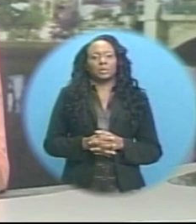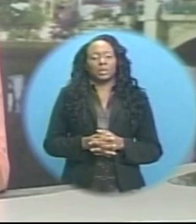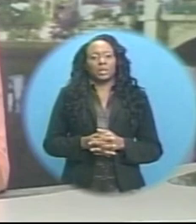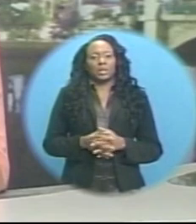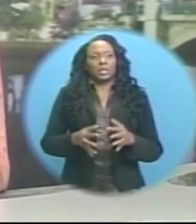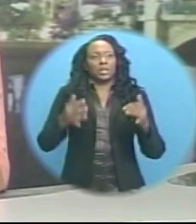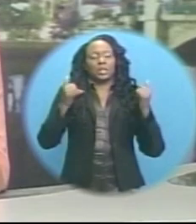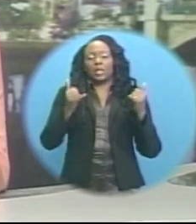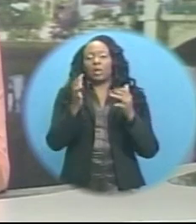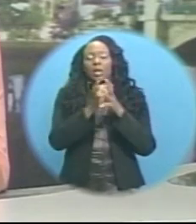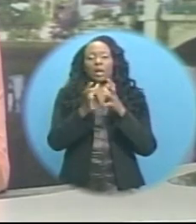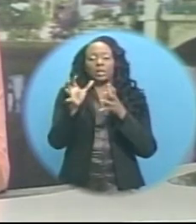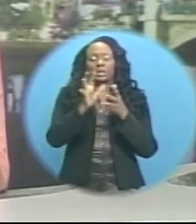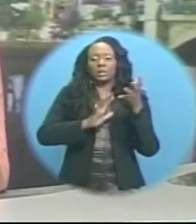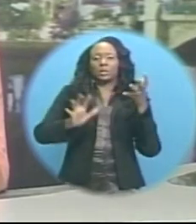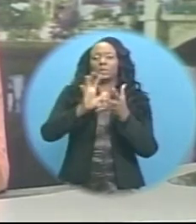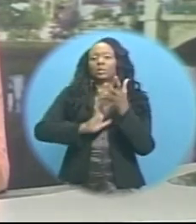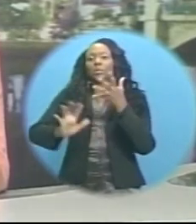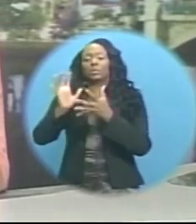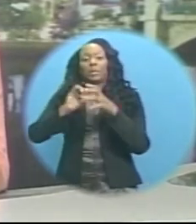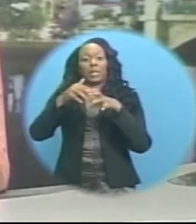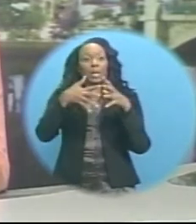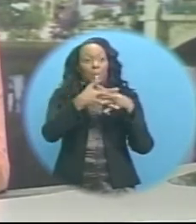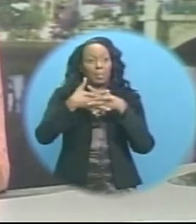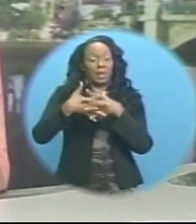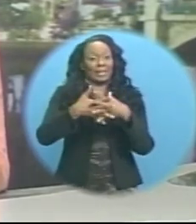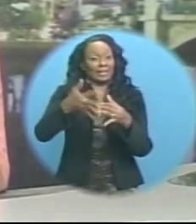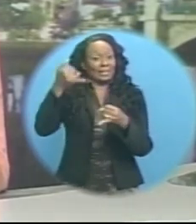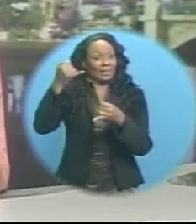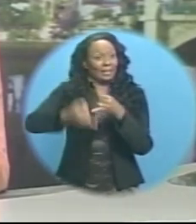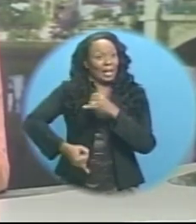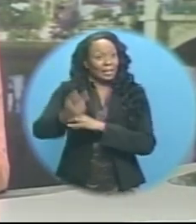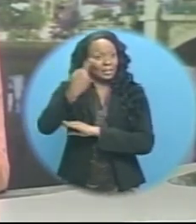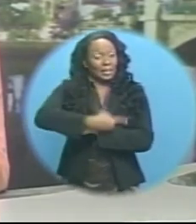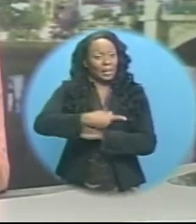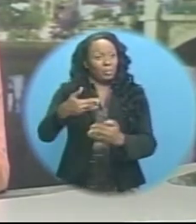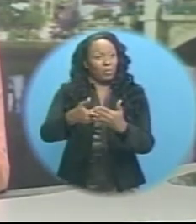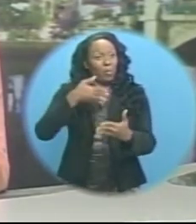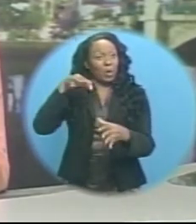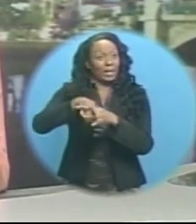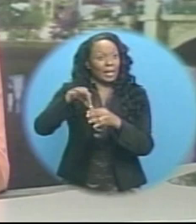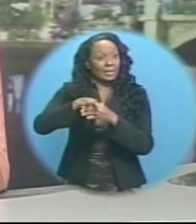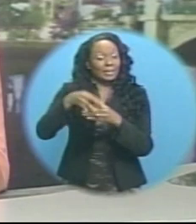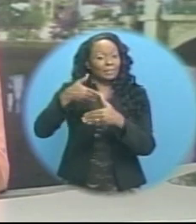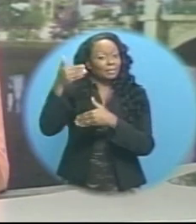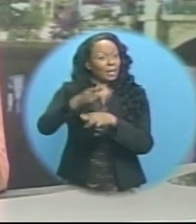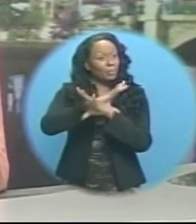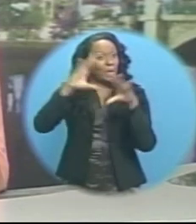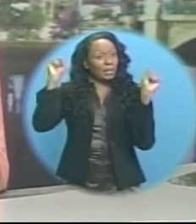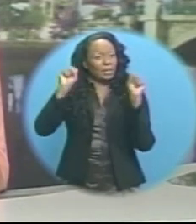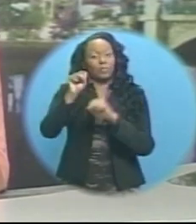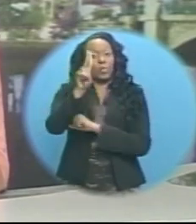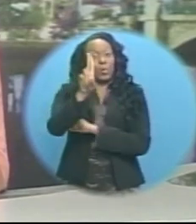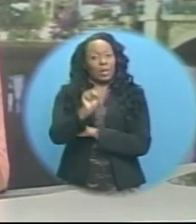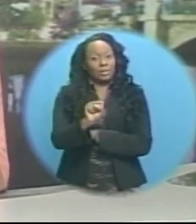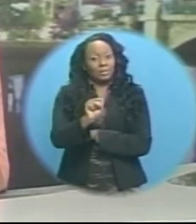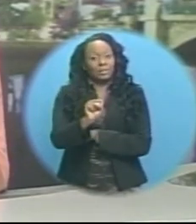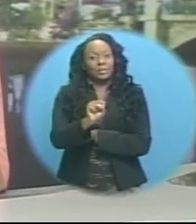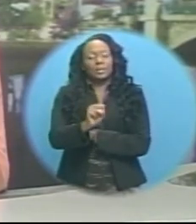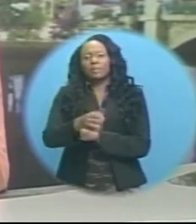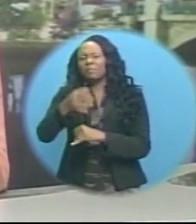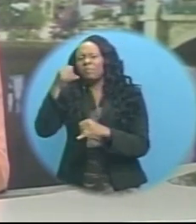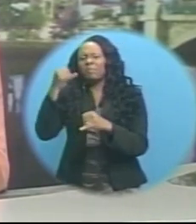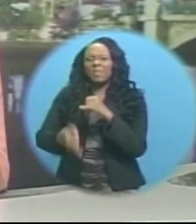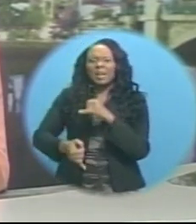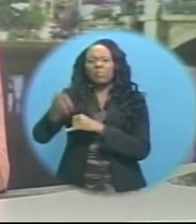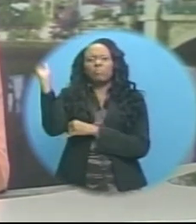Well, it's a mad scramble in the U.S. as it's the last day before the election of the next president of the United States. In his final pitch